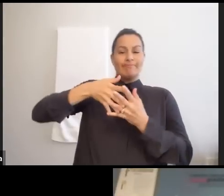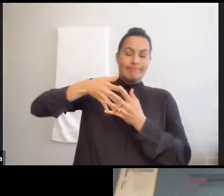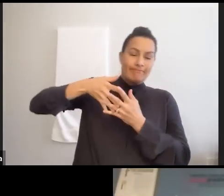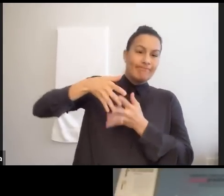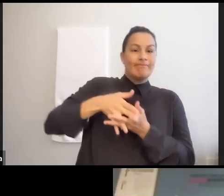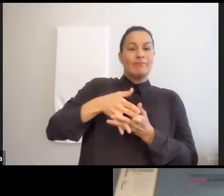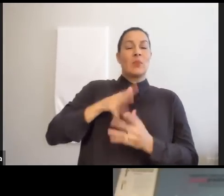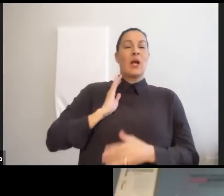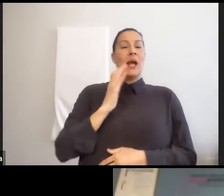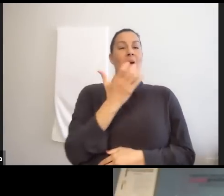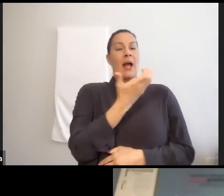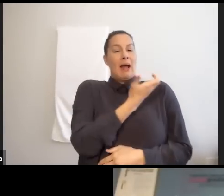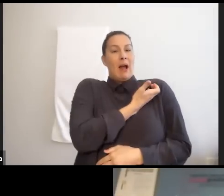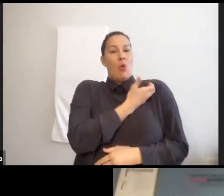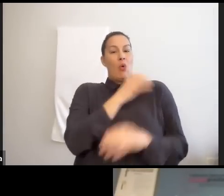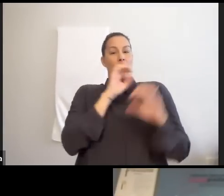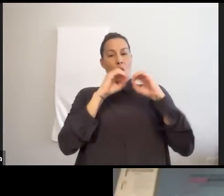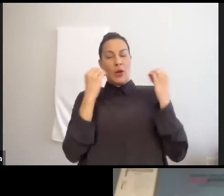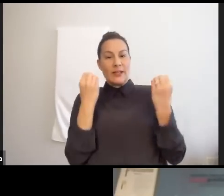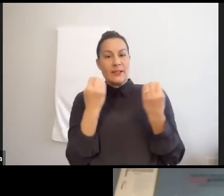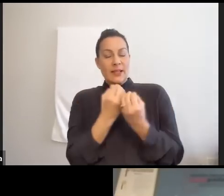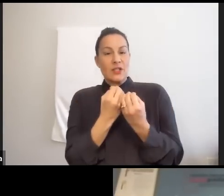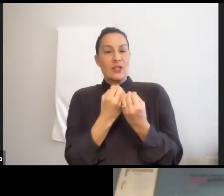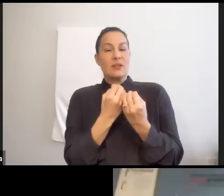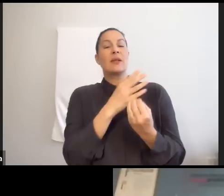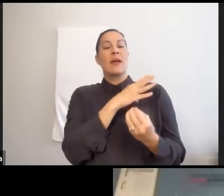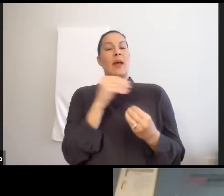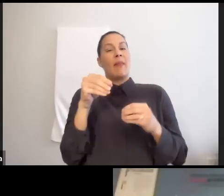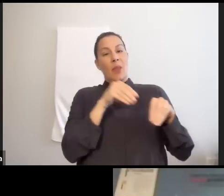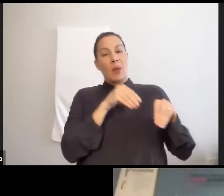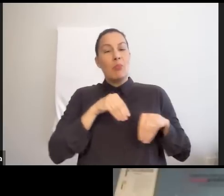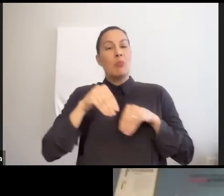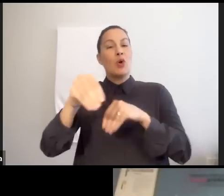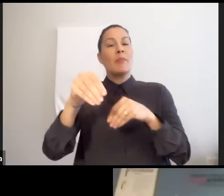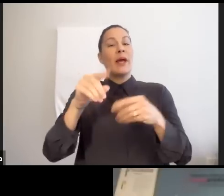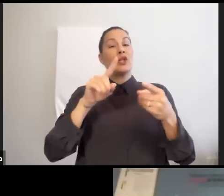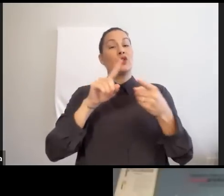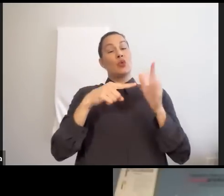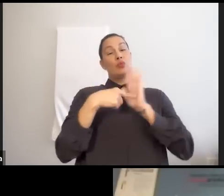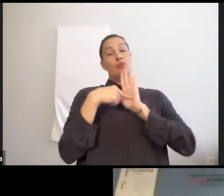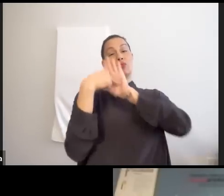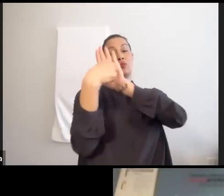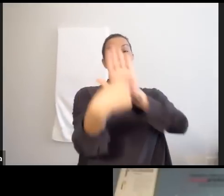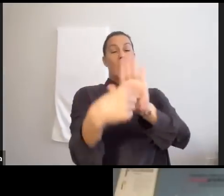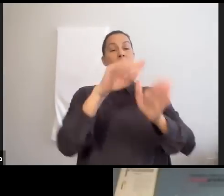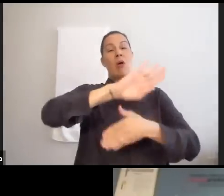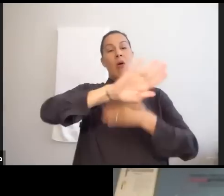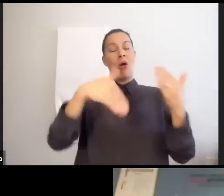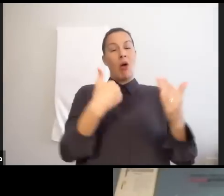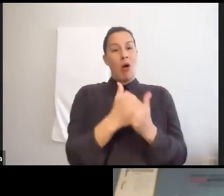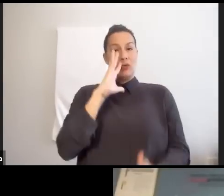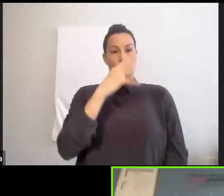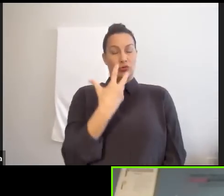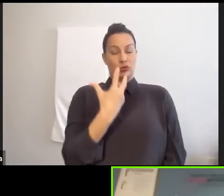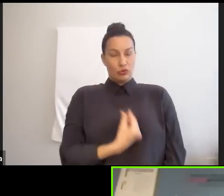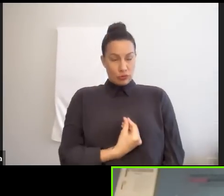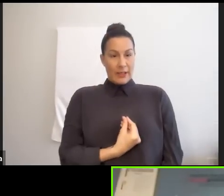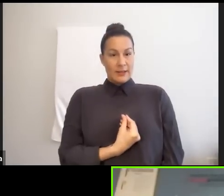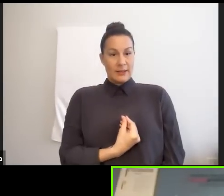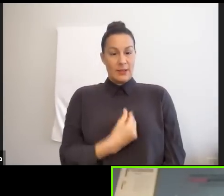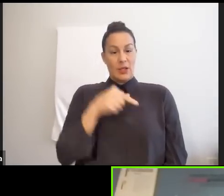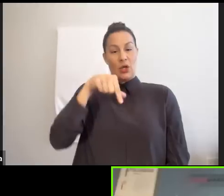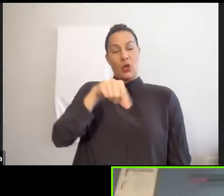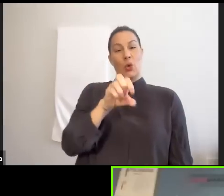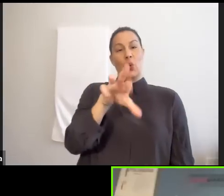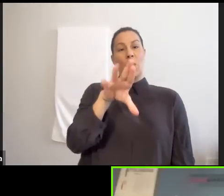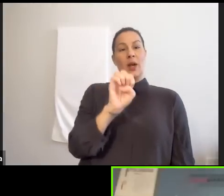that we can represent all of the sex workers, all of the transgender people here specifically in Queens. Y que las trabajadoras y